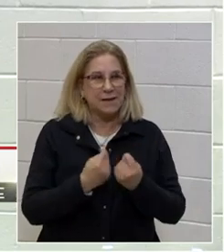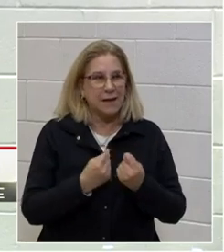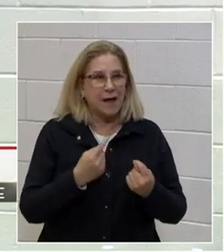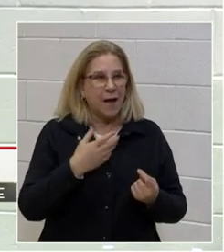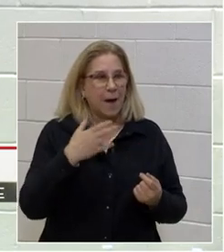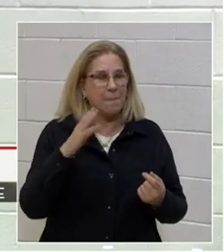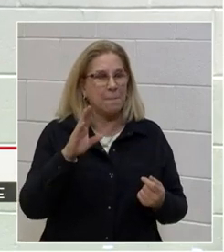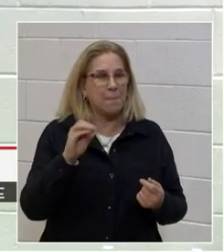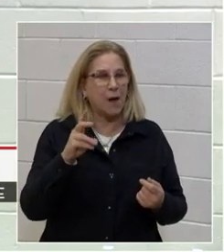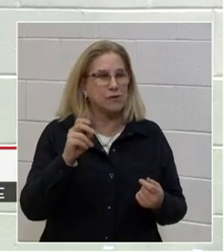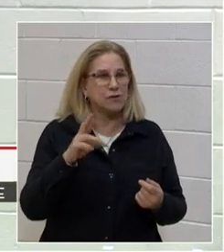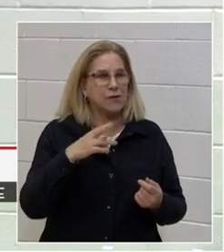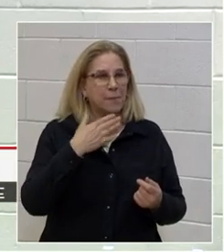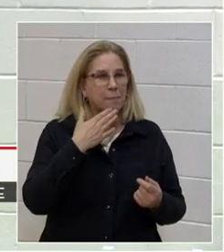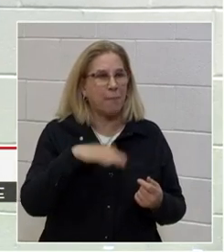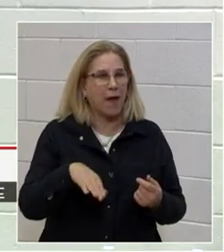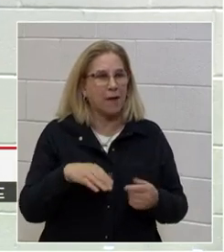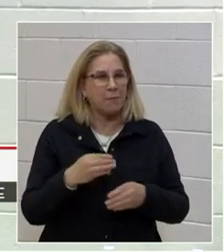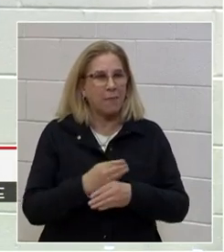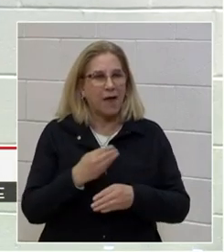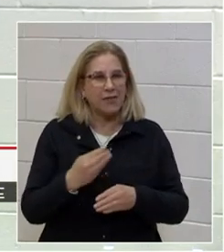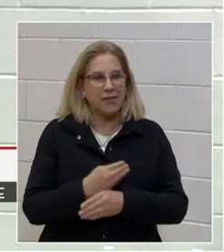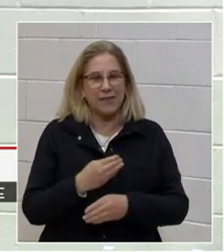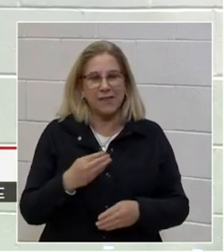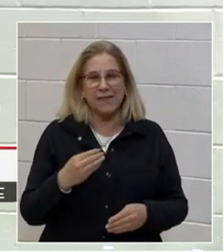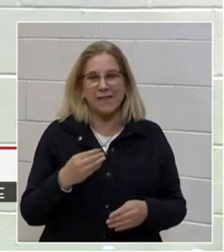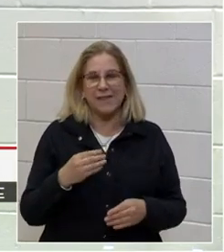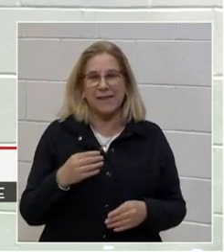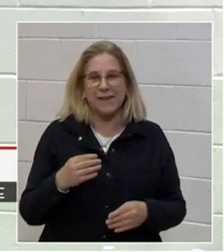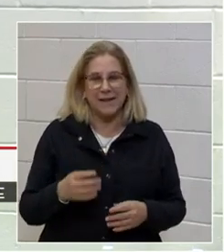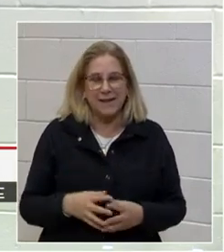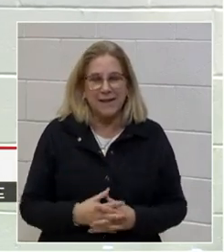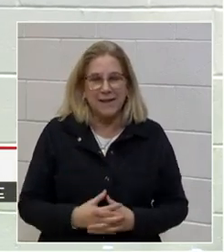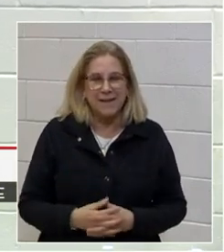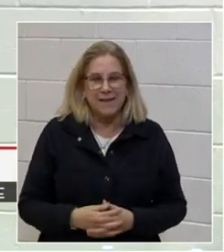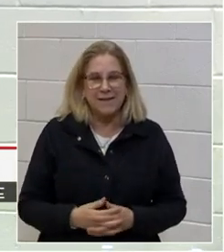The next question we asked for is your favorite landmark.